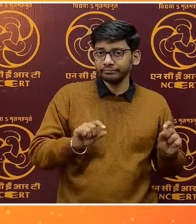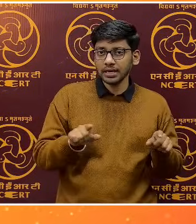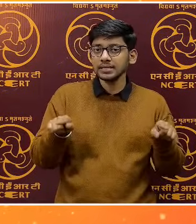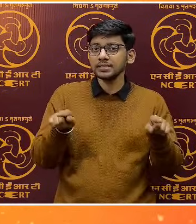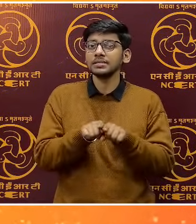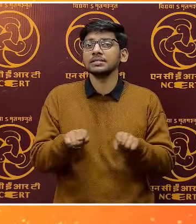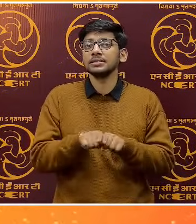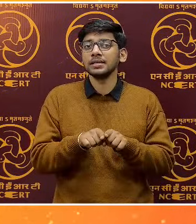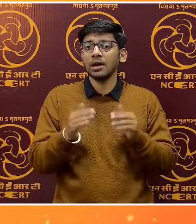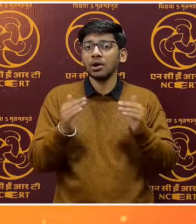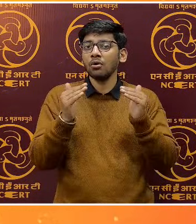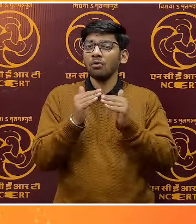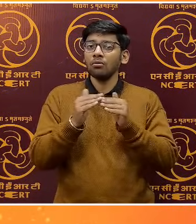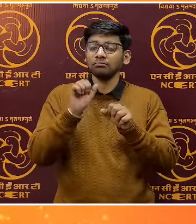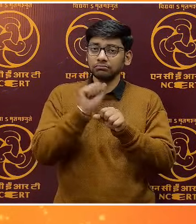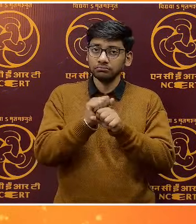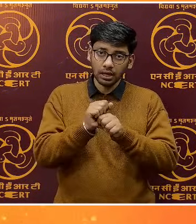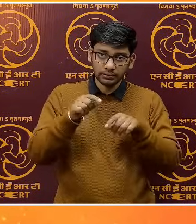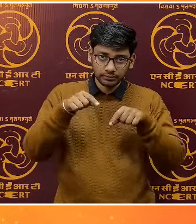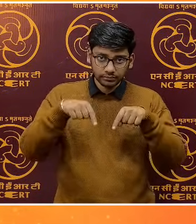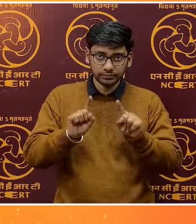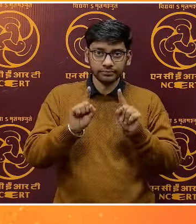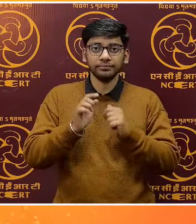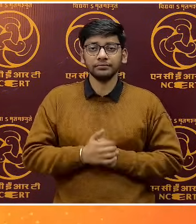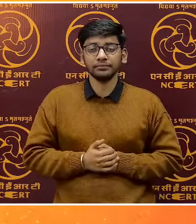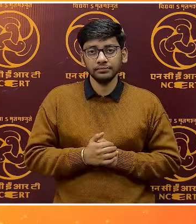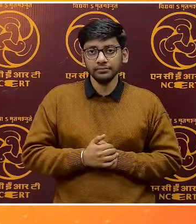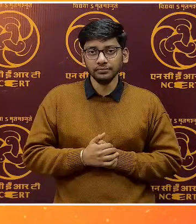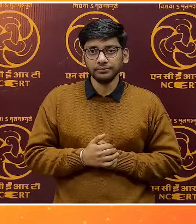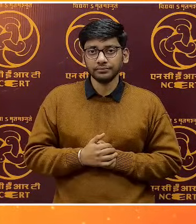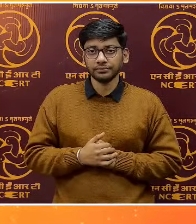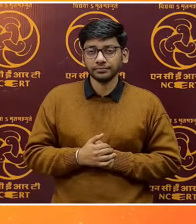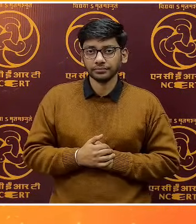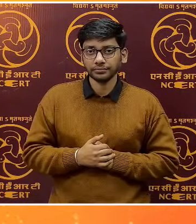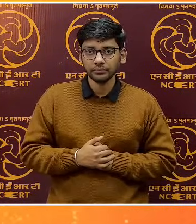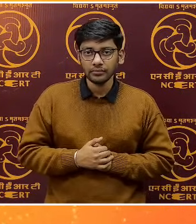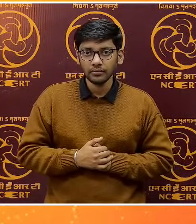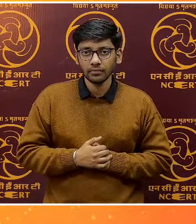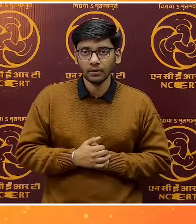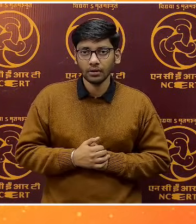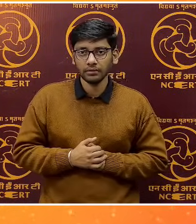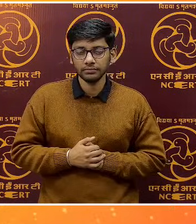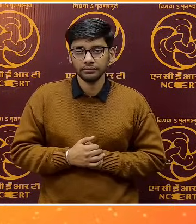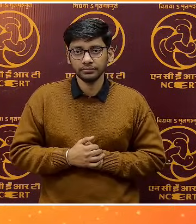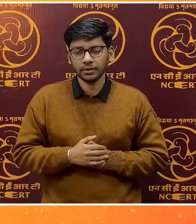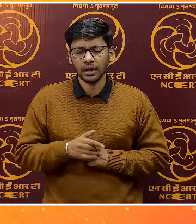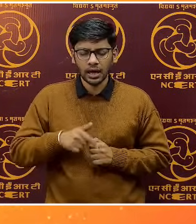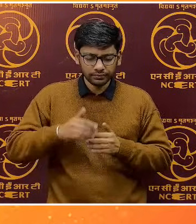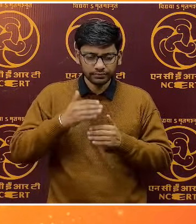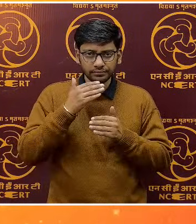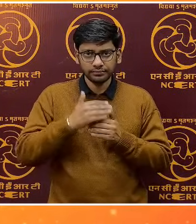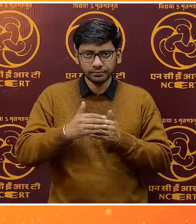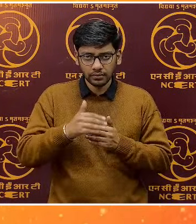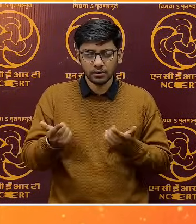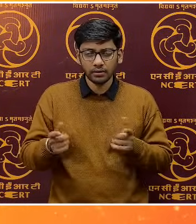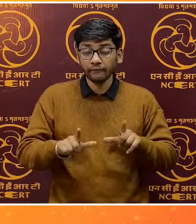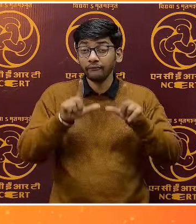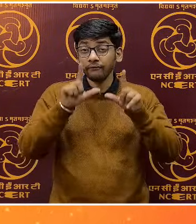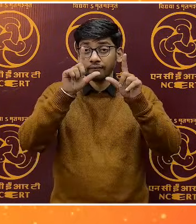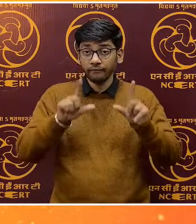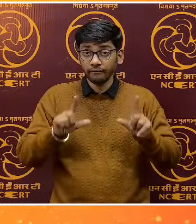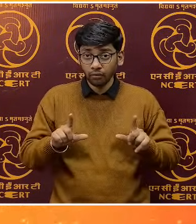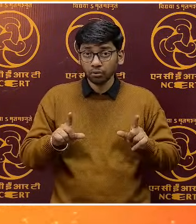home assignment for the students, all right? Now, ma'am, with this on, we'll move on to this picture talk,